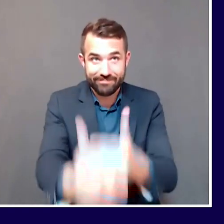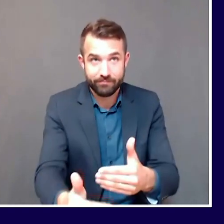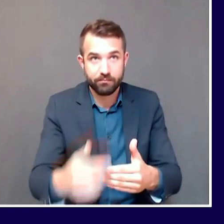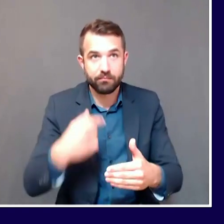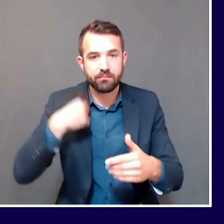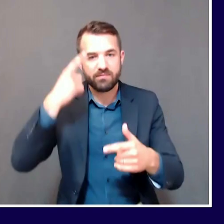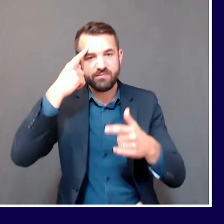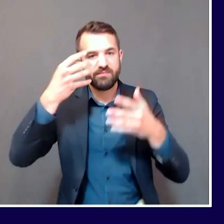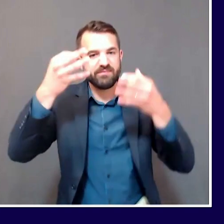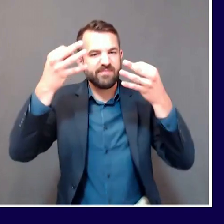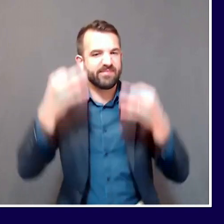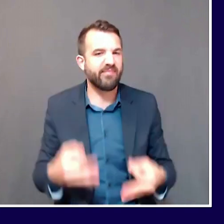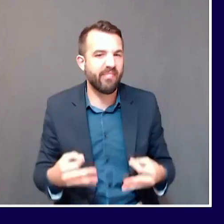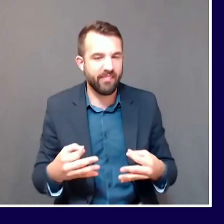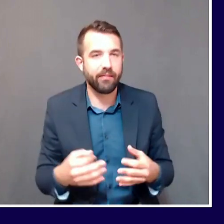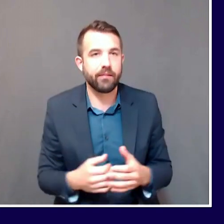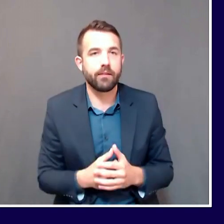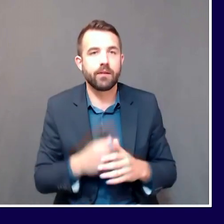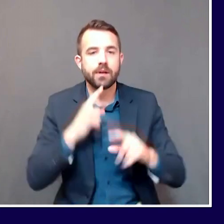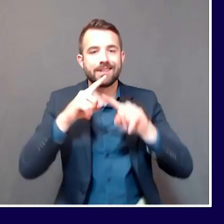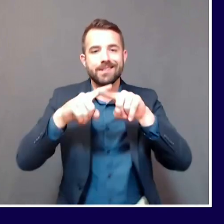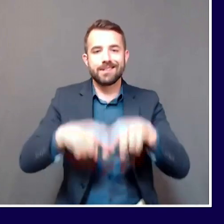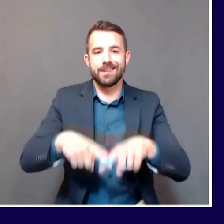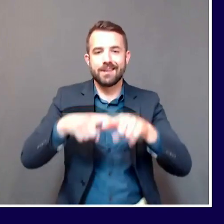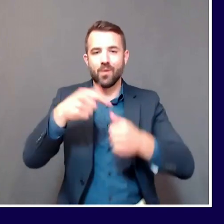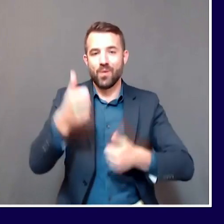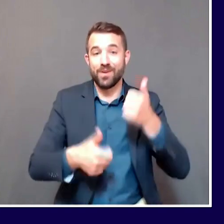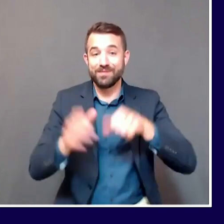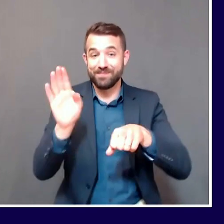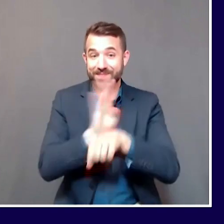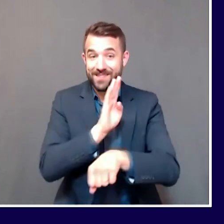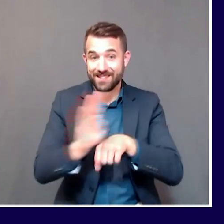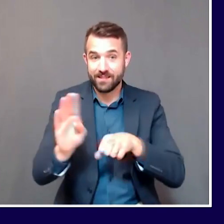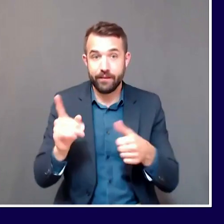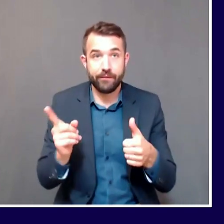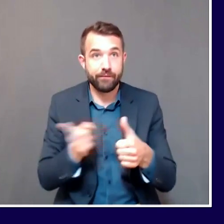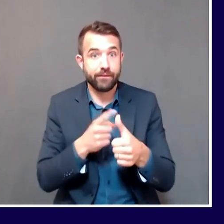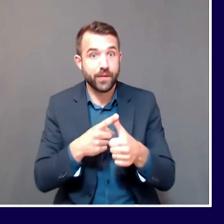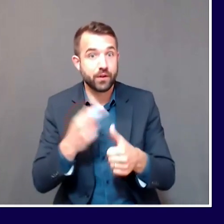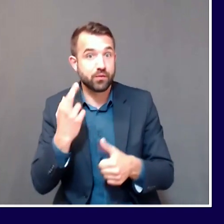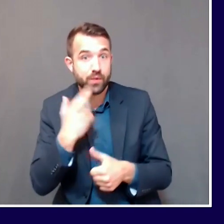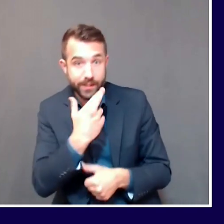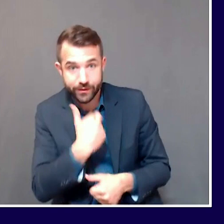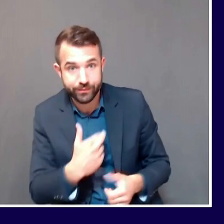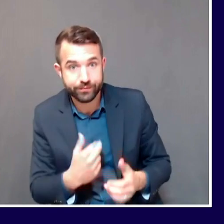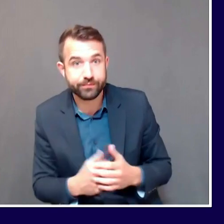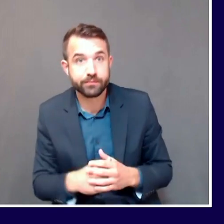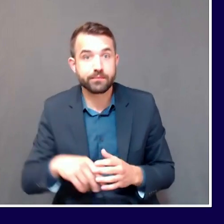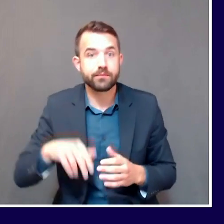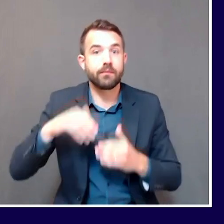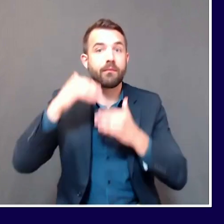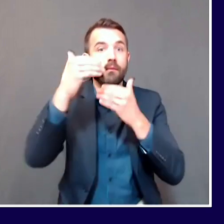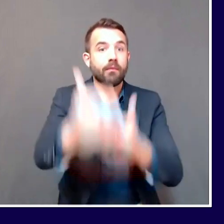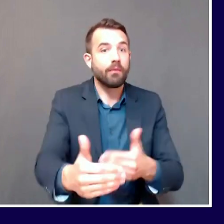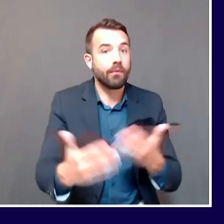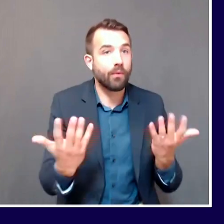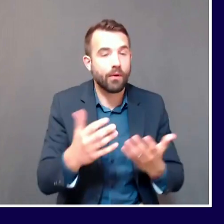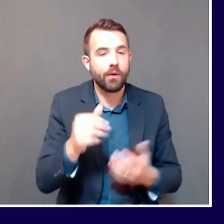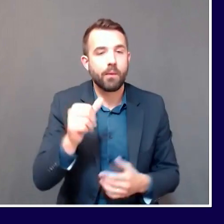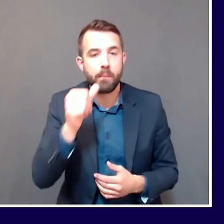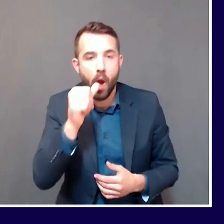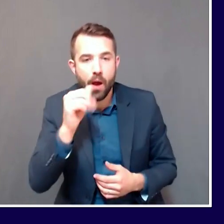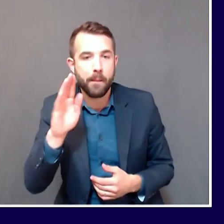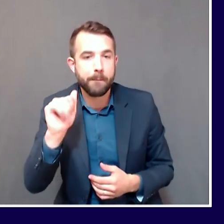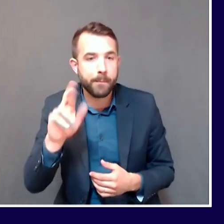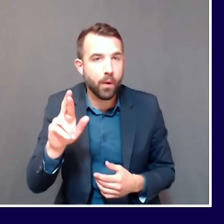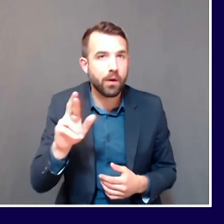different sectors, we would begin with restaurants and go to bars later, not because of indoor or outdoor settings, it's